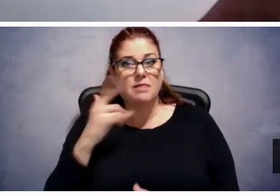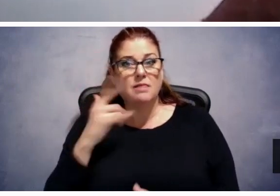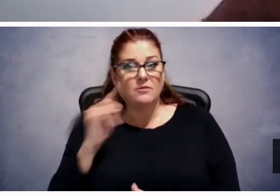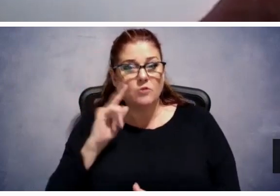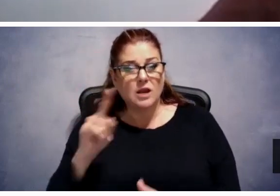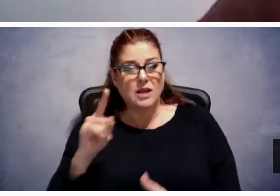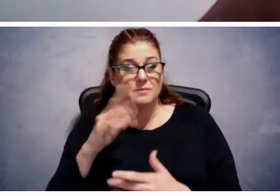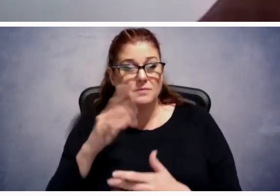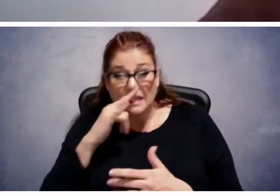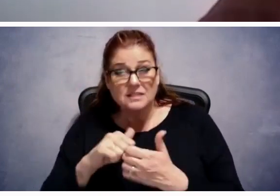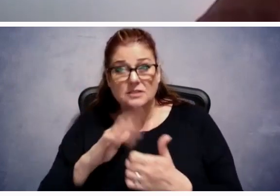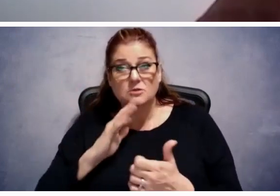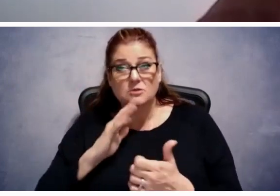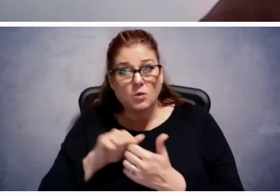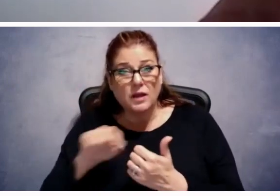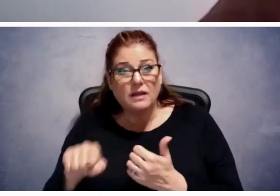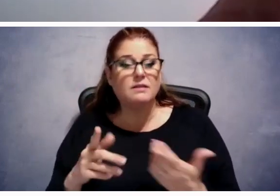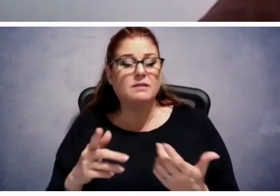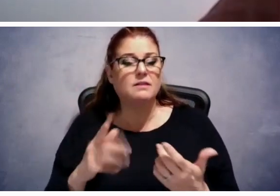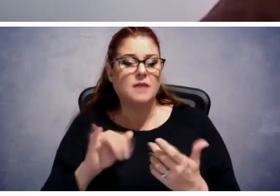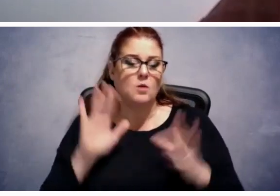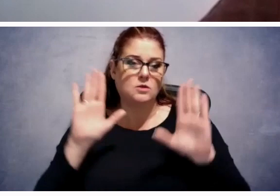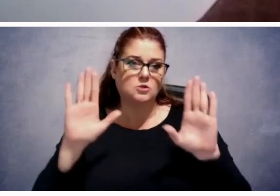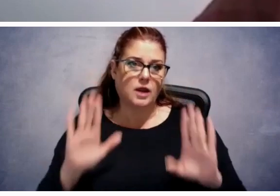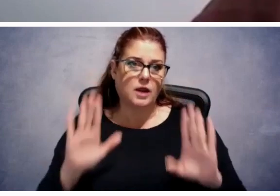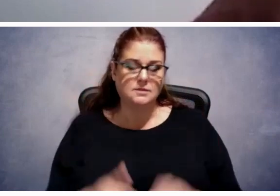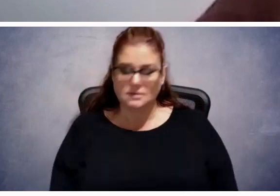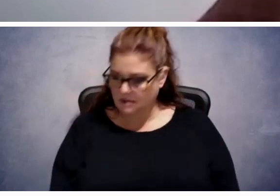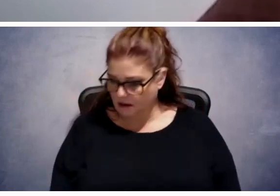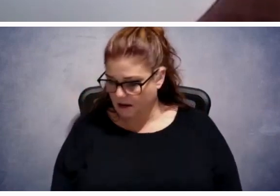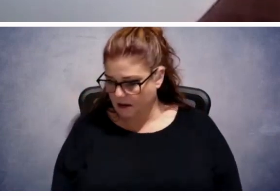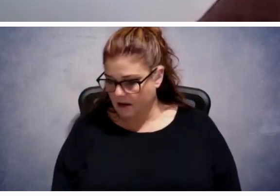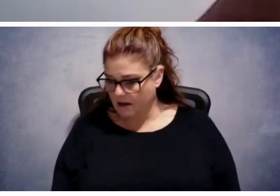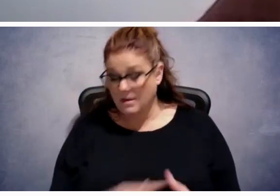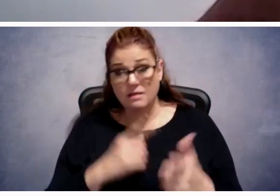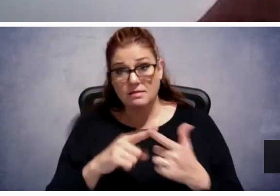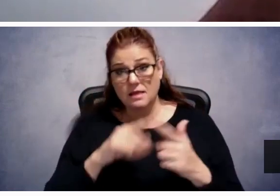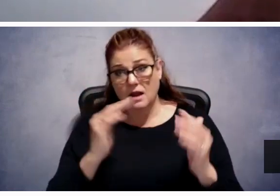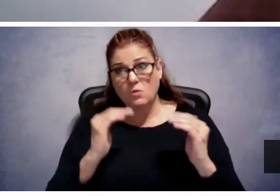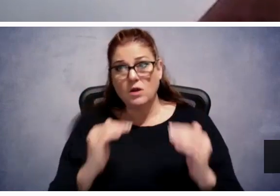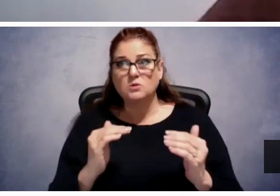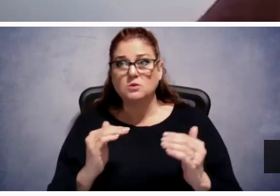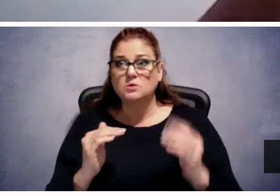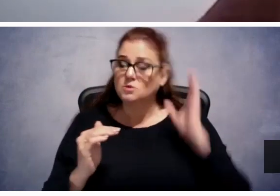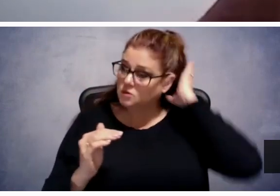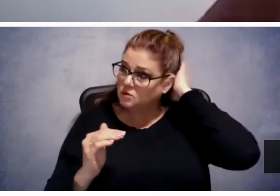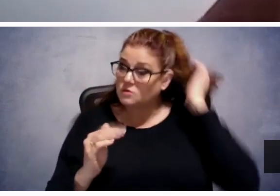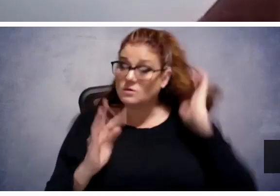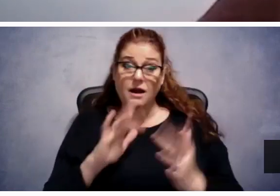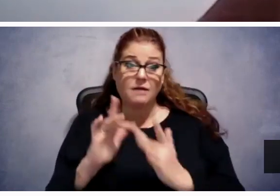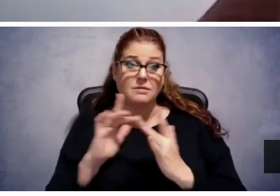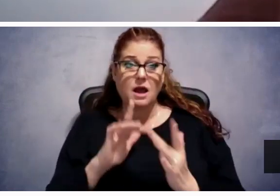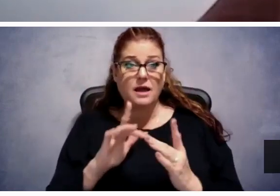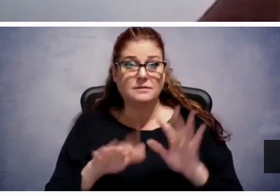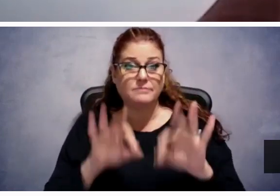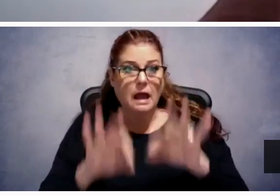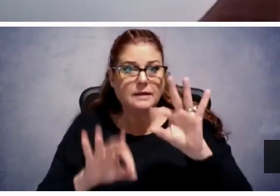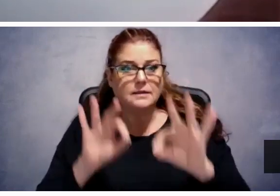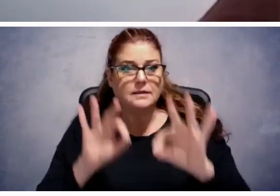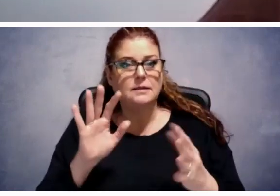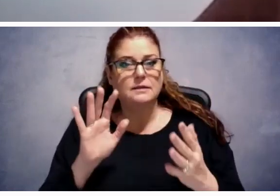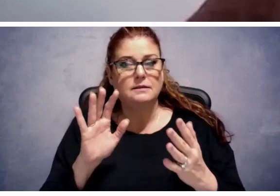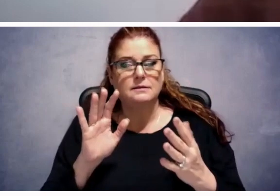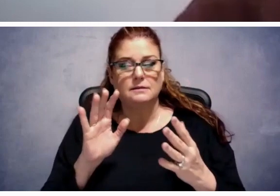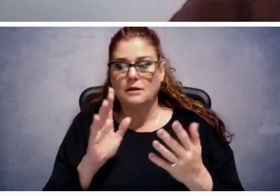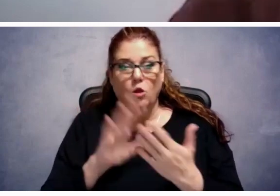with. That was great. And then I went online and started finding out